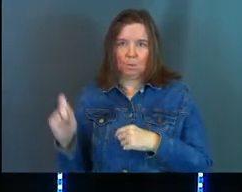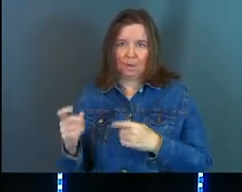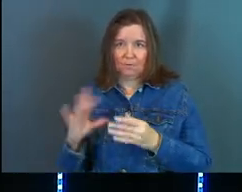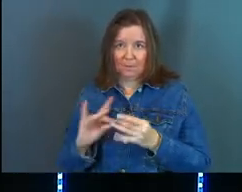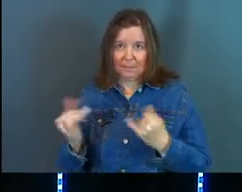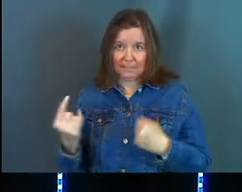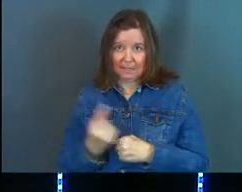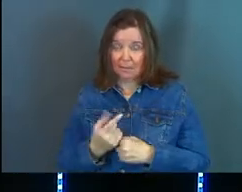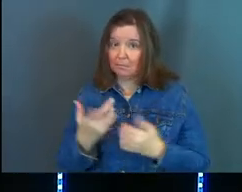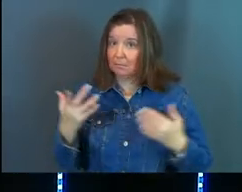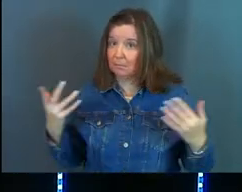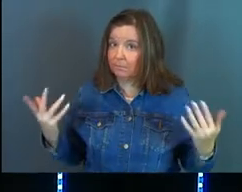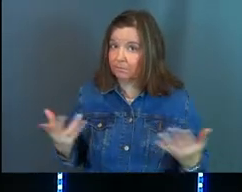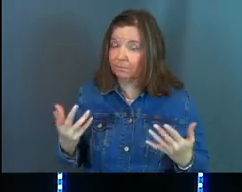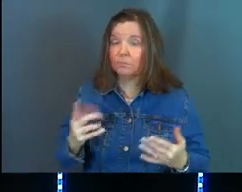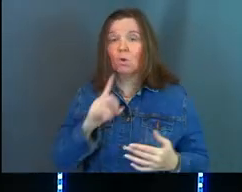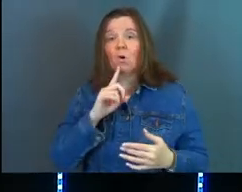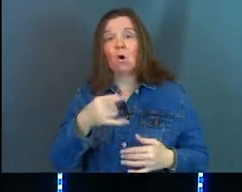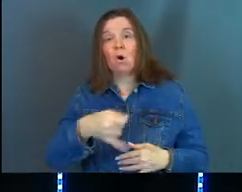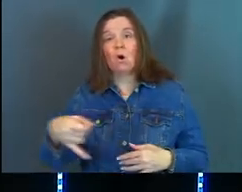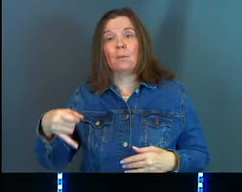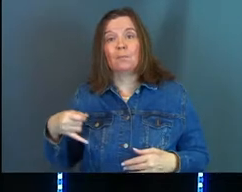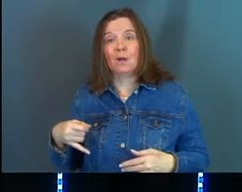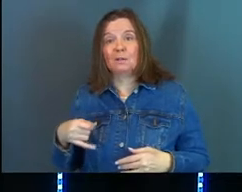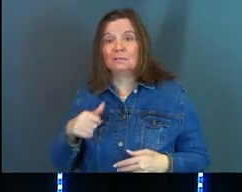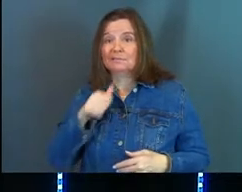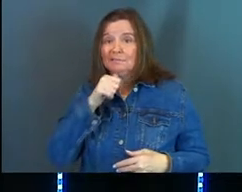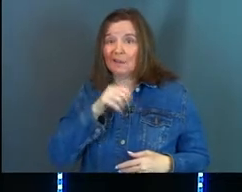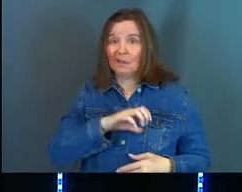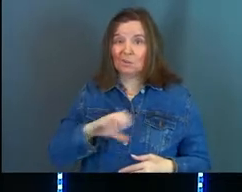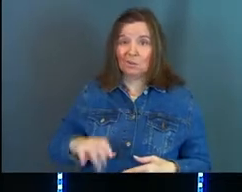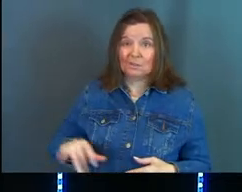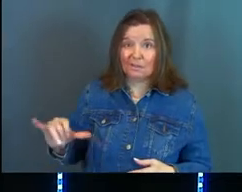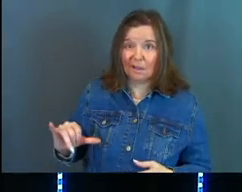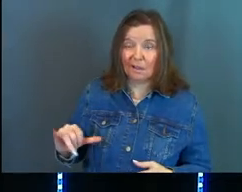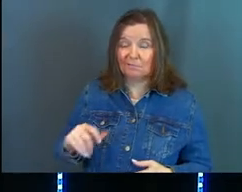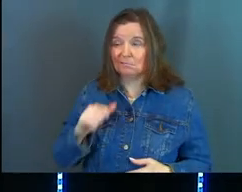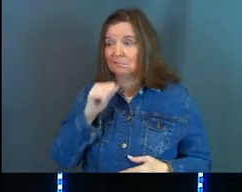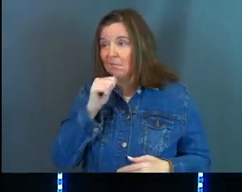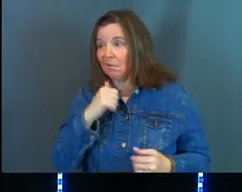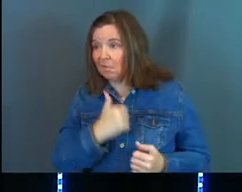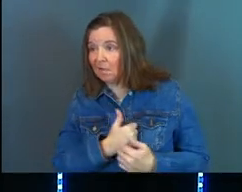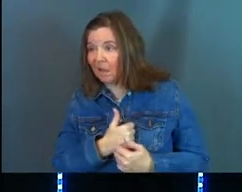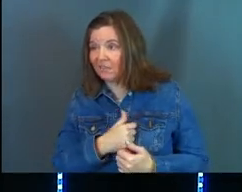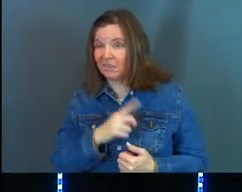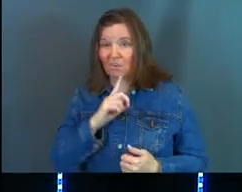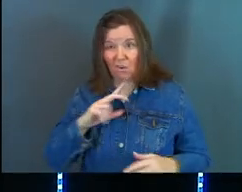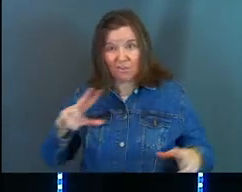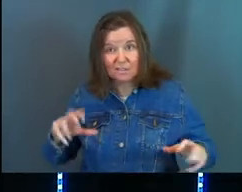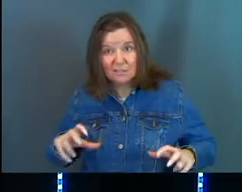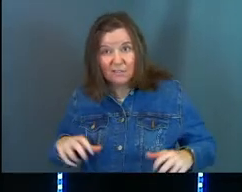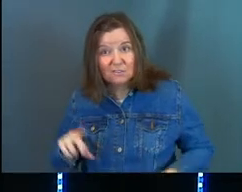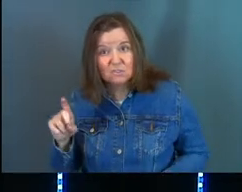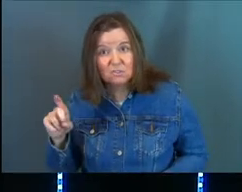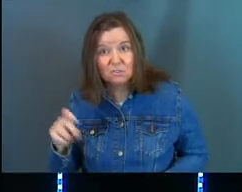today, and that is, are boundaries unchristian? Are they unloving? Are they selfish?